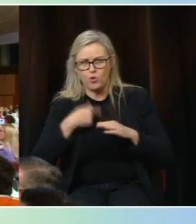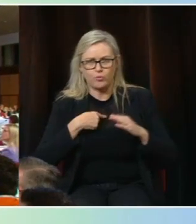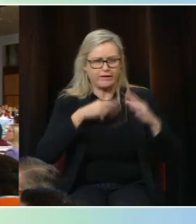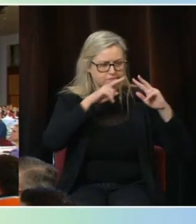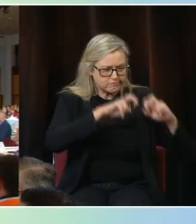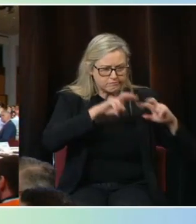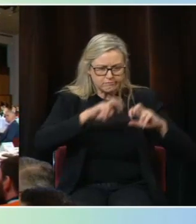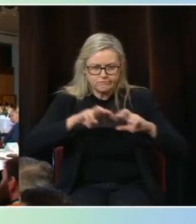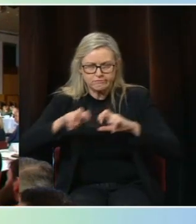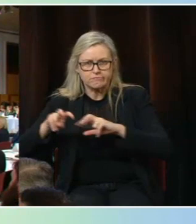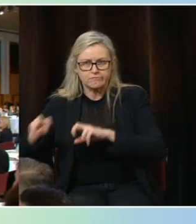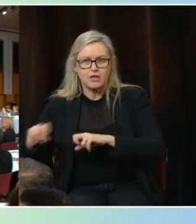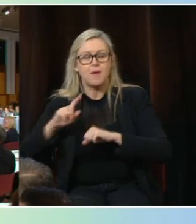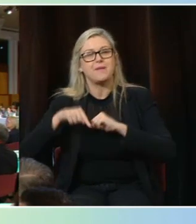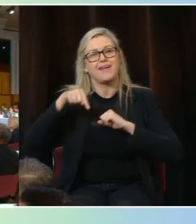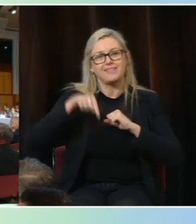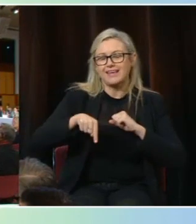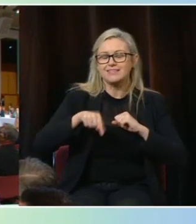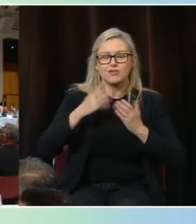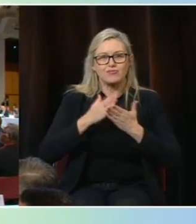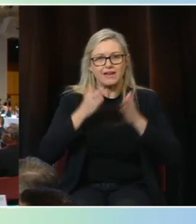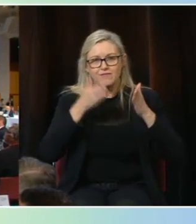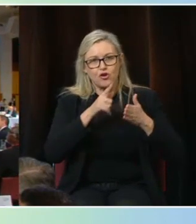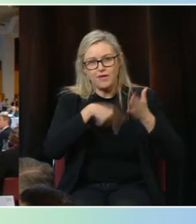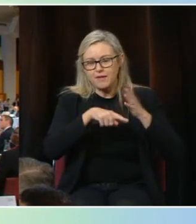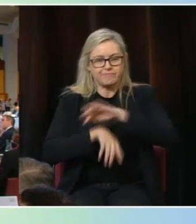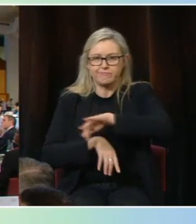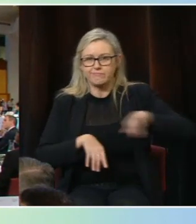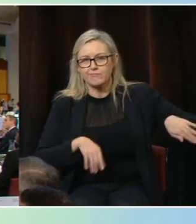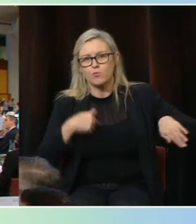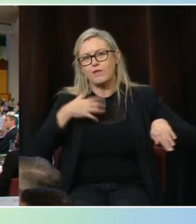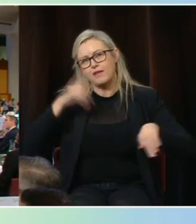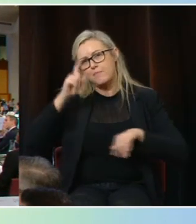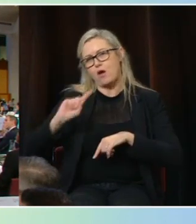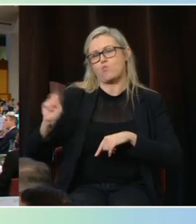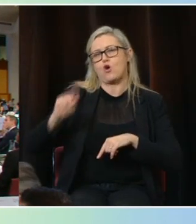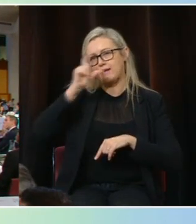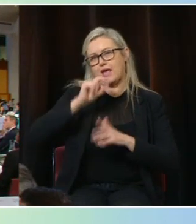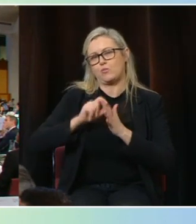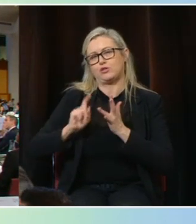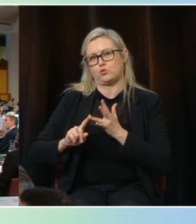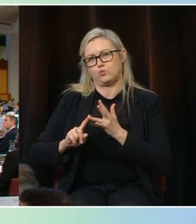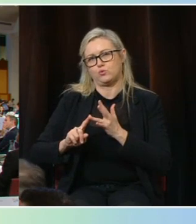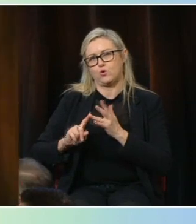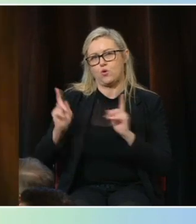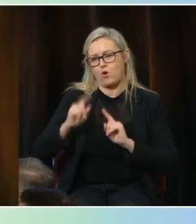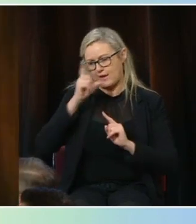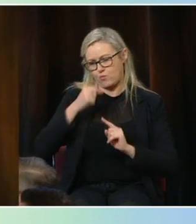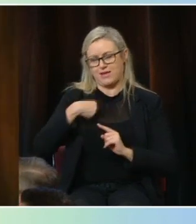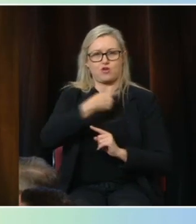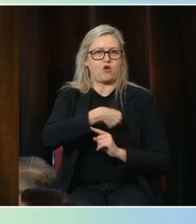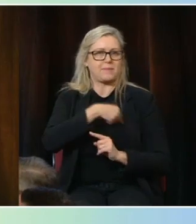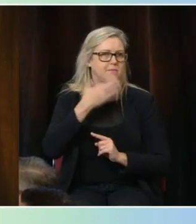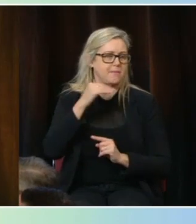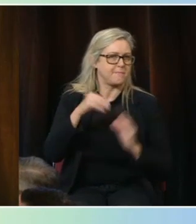every angle this summer is about the Watts what levers do we have and what commitments can we make whether it's business